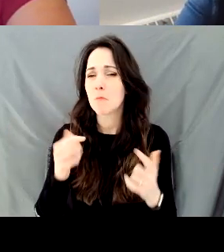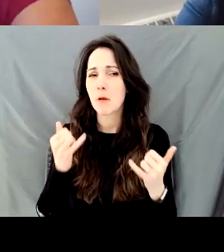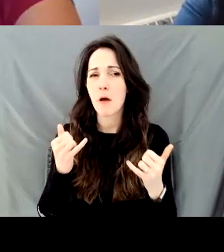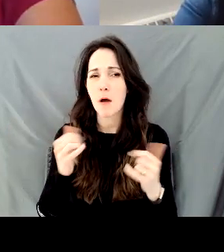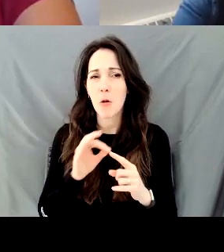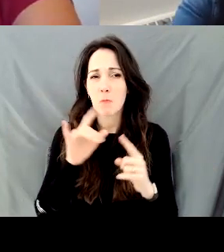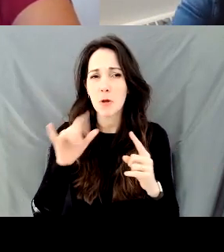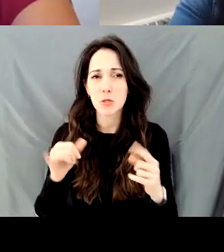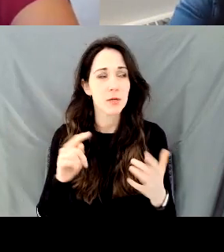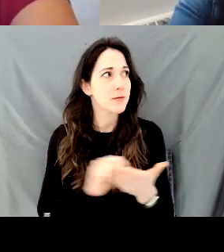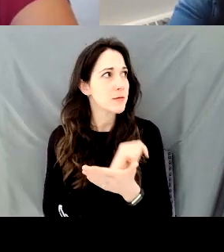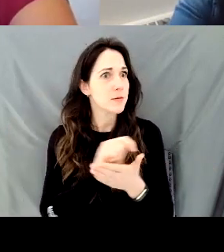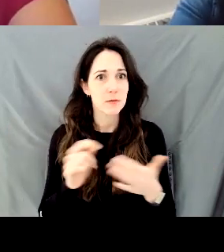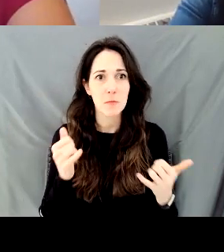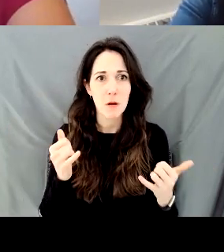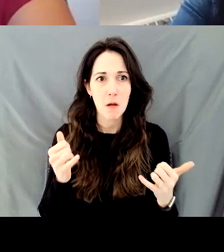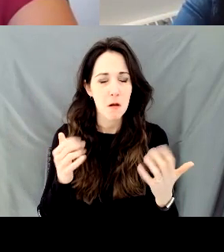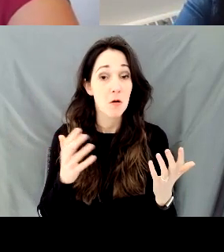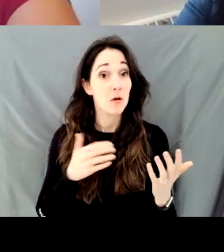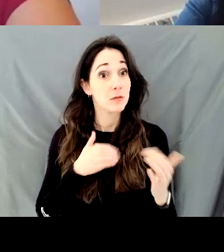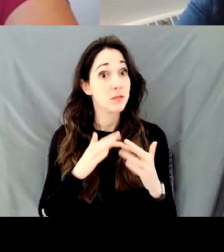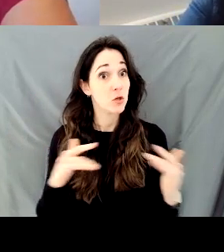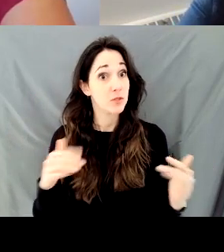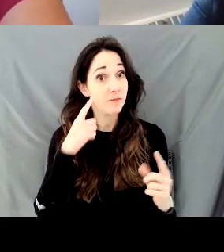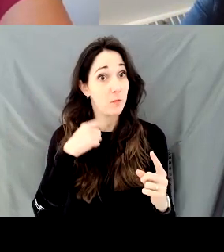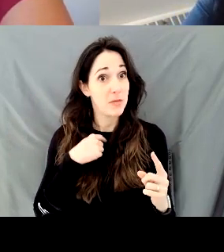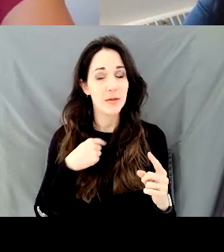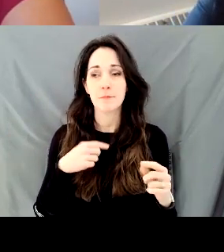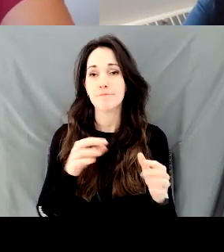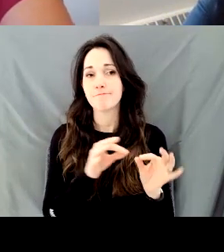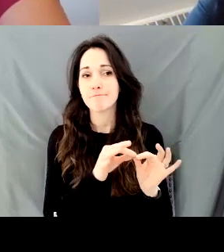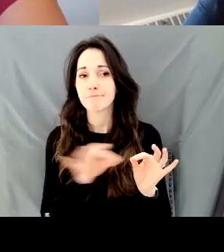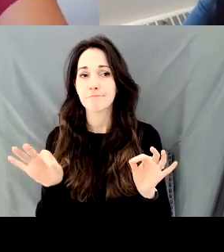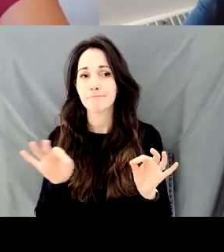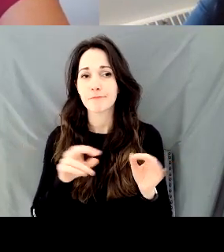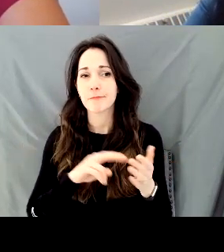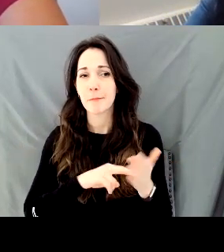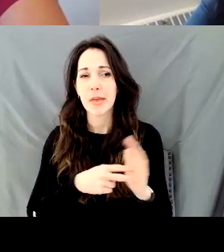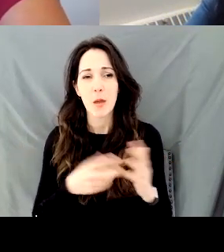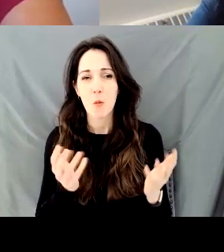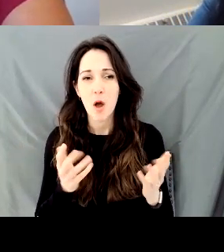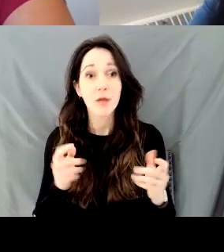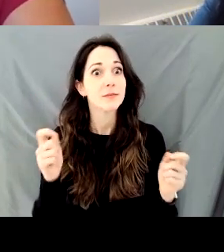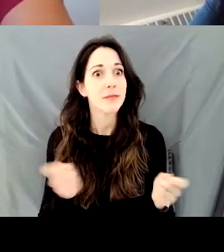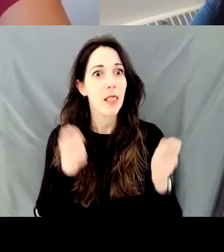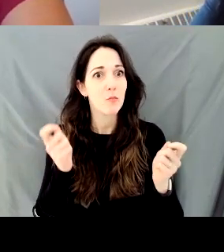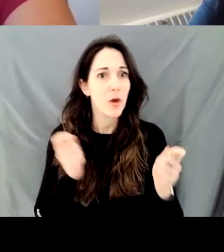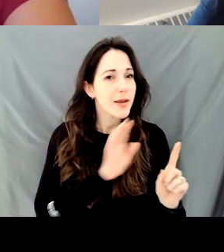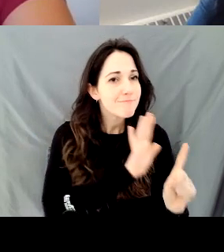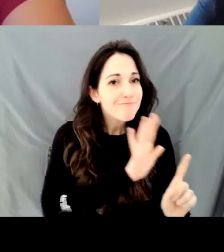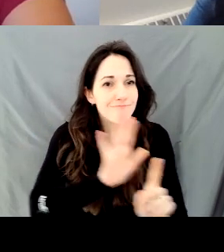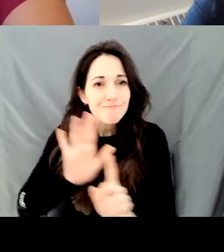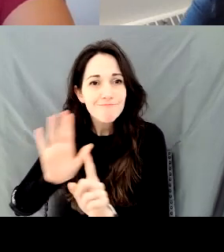space, how I define diversity is celebrating one's uniqueness. That could be like ethnicity and